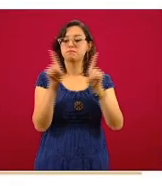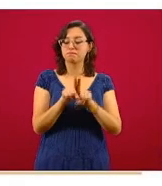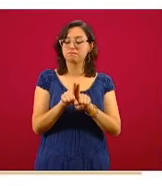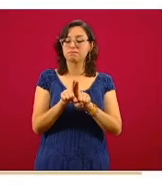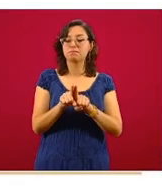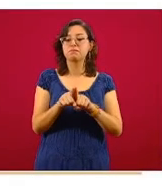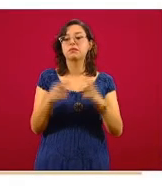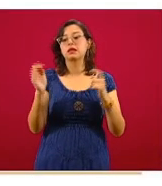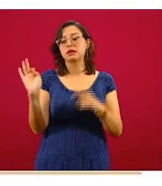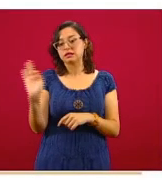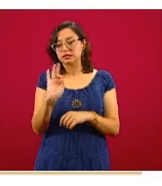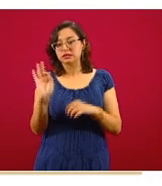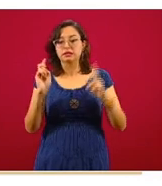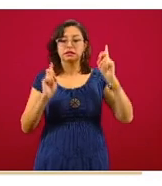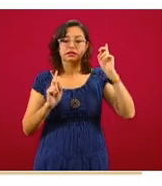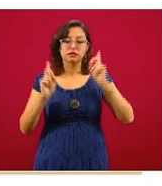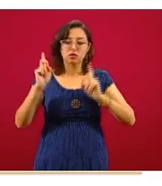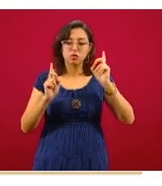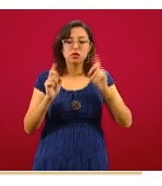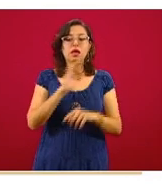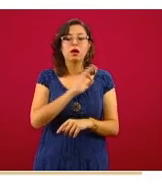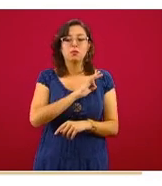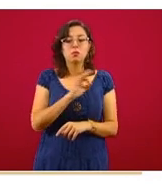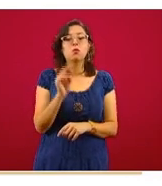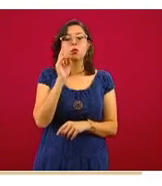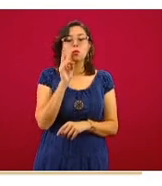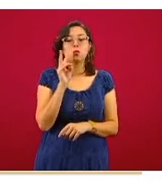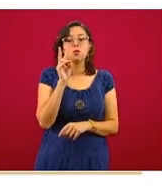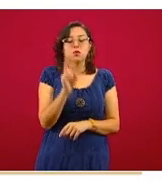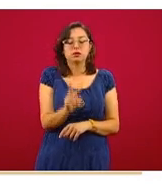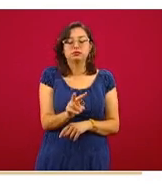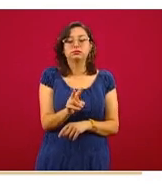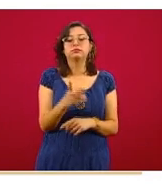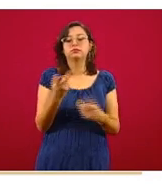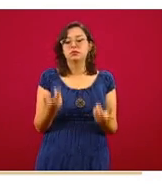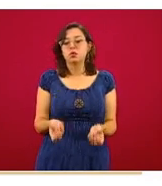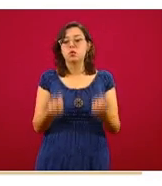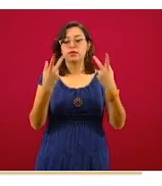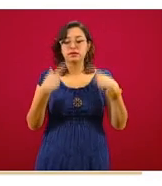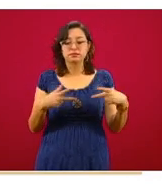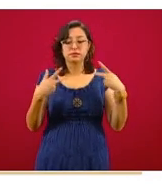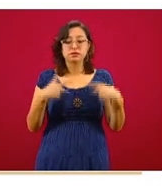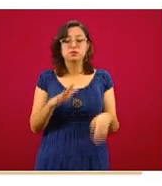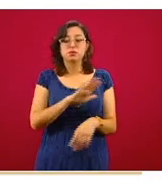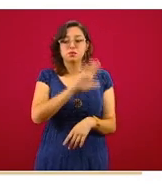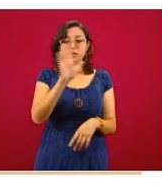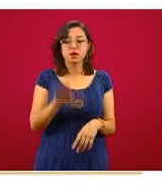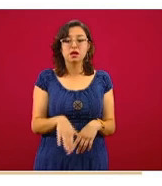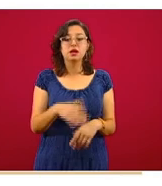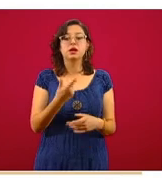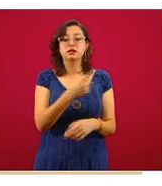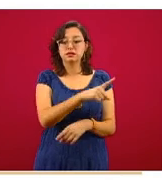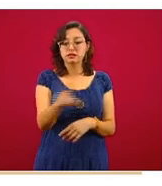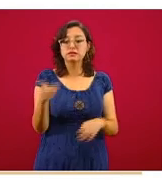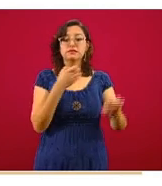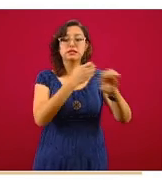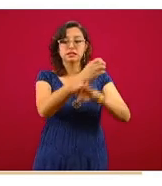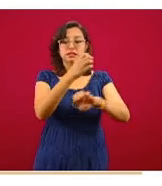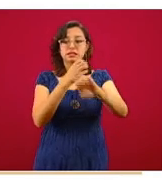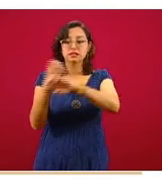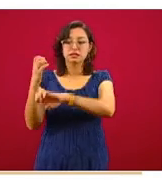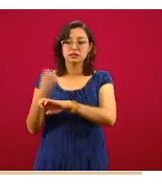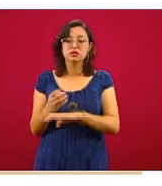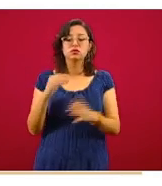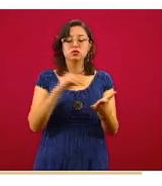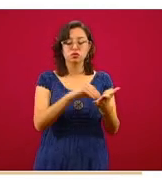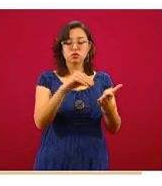unresolved suspect fatalities. So far we only have, or currently we only have 164. Here we have the same